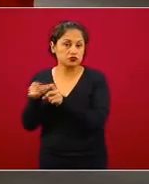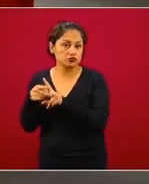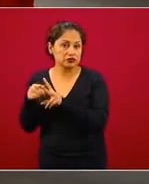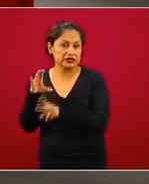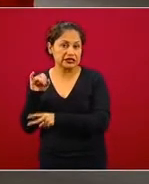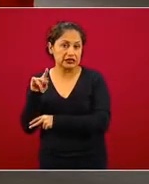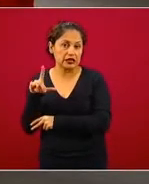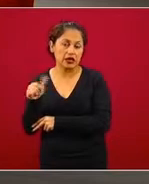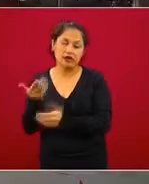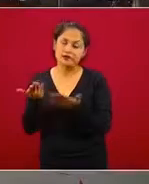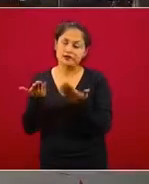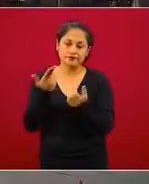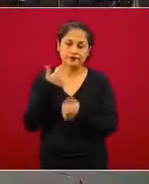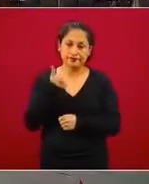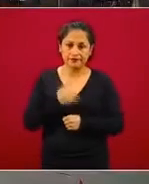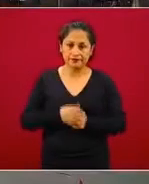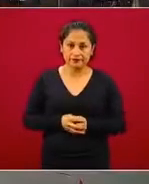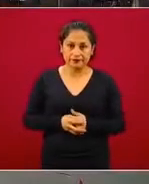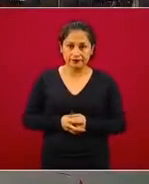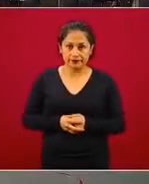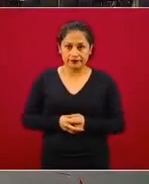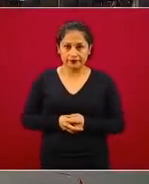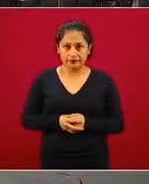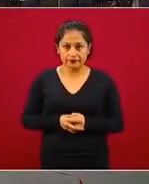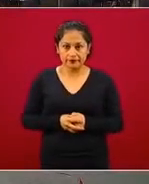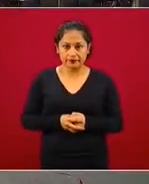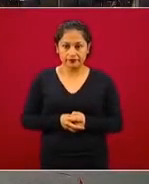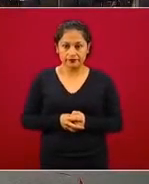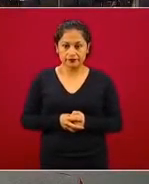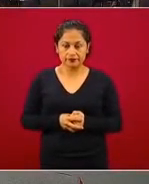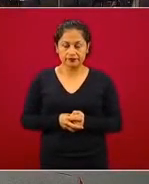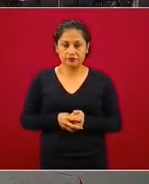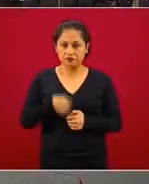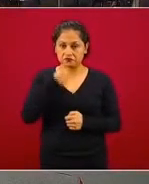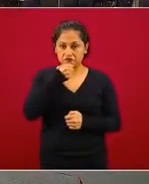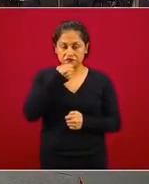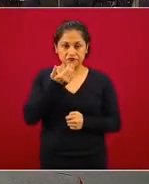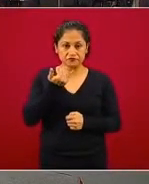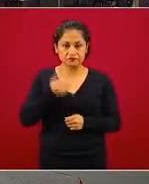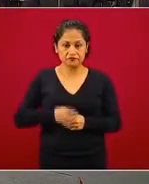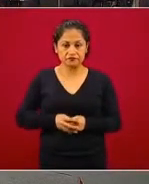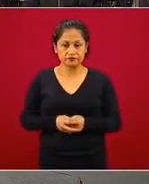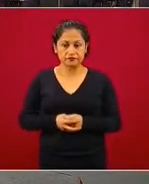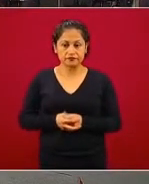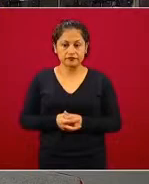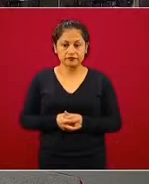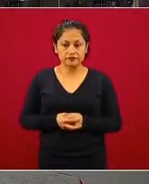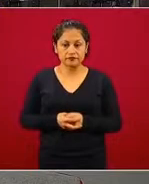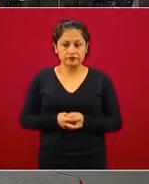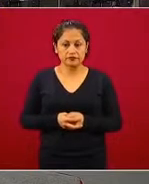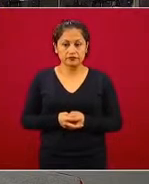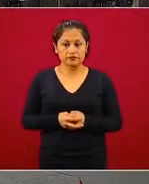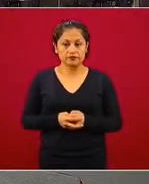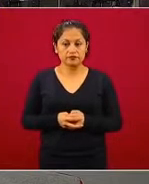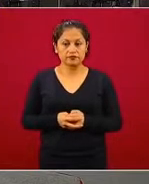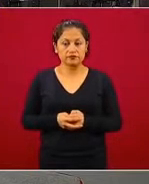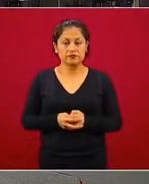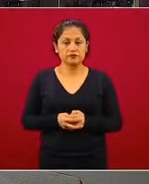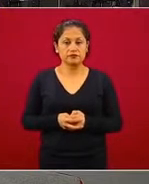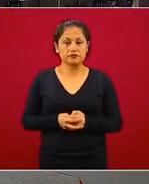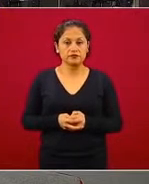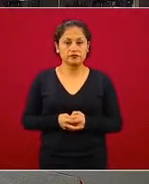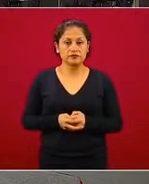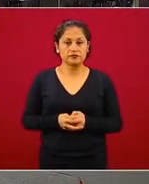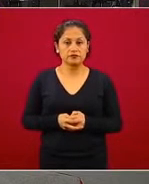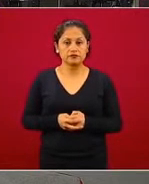have respiratory diseases, light diseases, we don't want them going to consultations. That's good news.